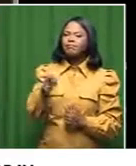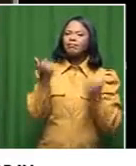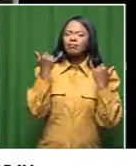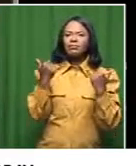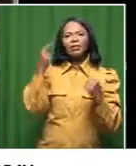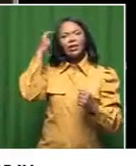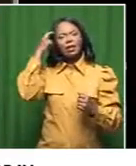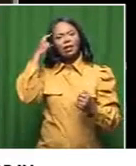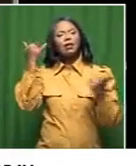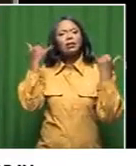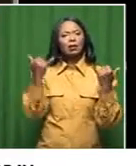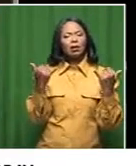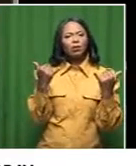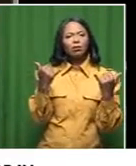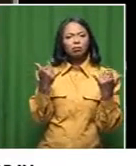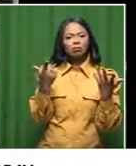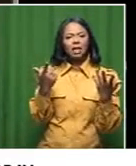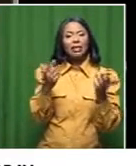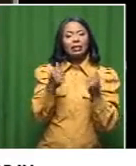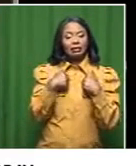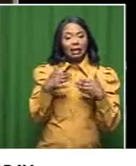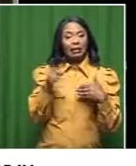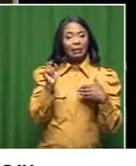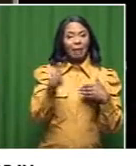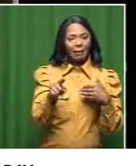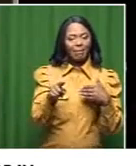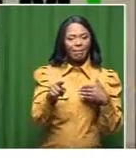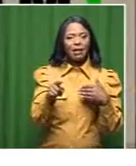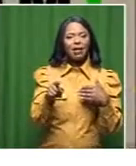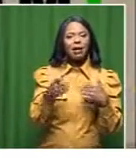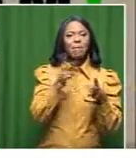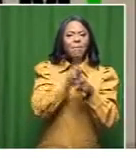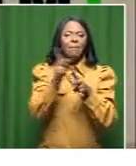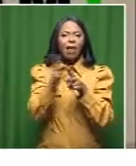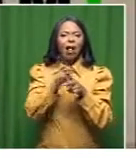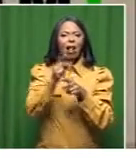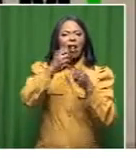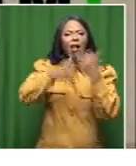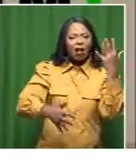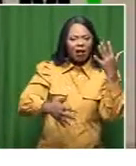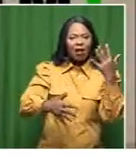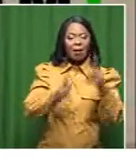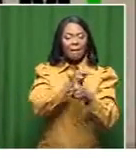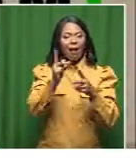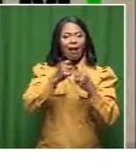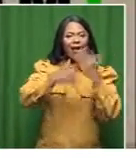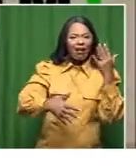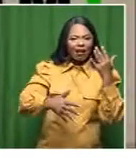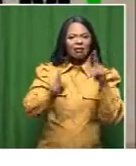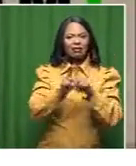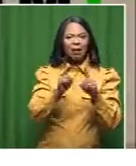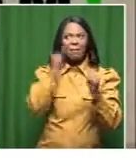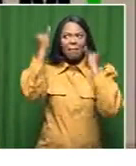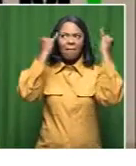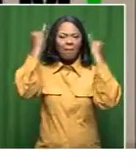I think that should definitely be our starting point. With all the plans that we could have, with all the aspirations that we could have